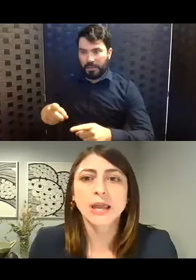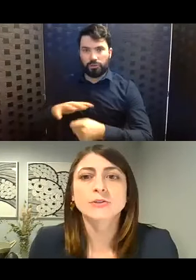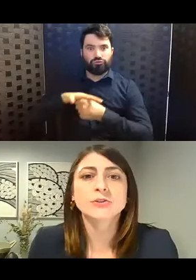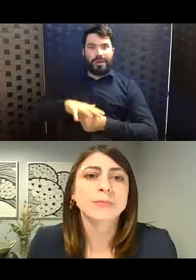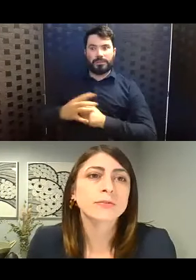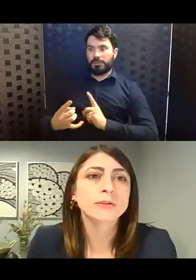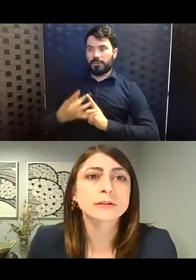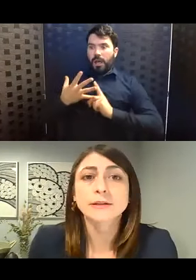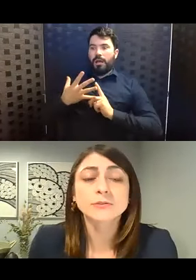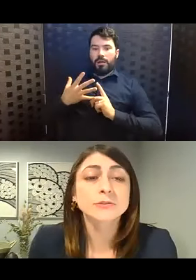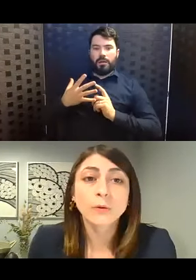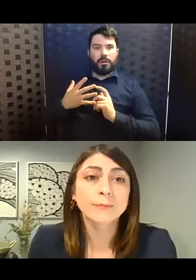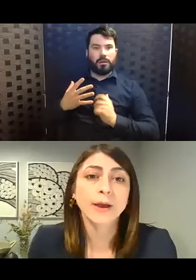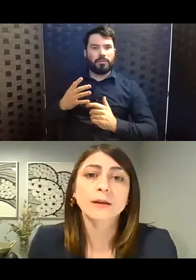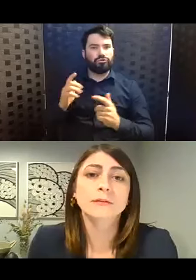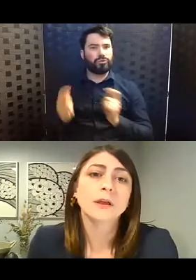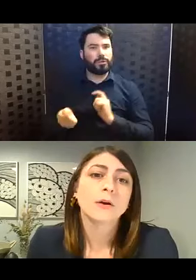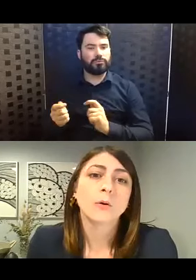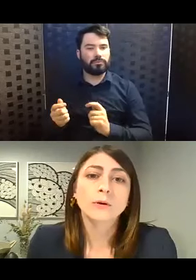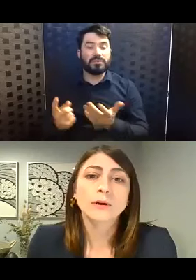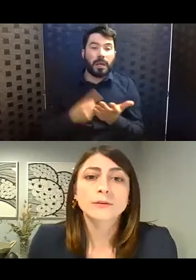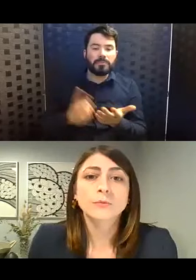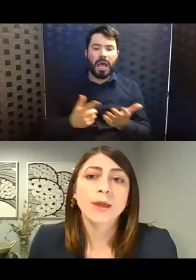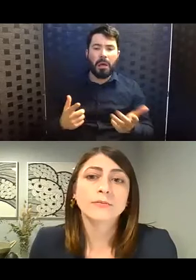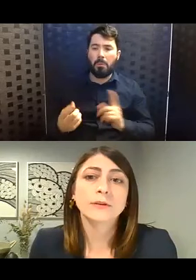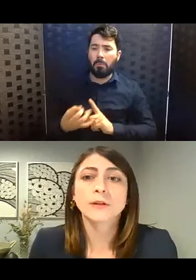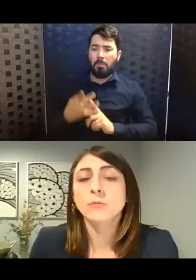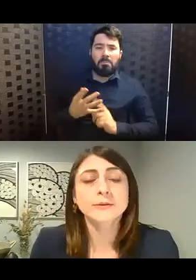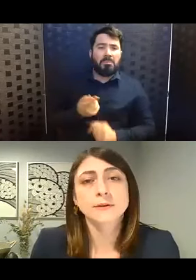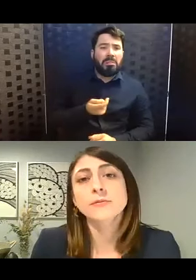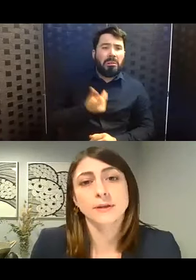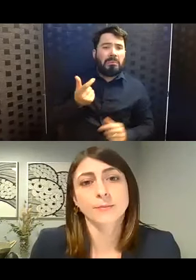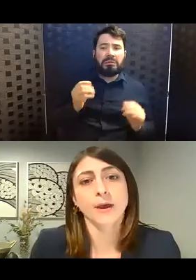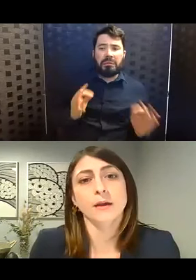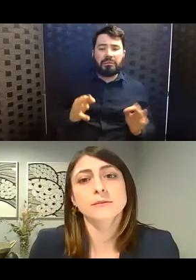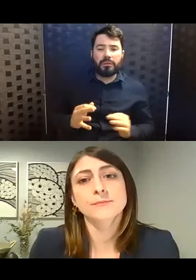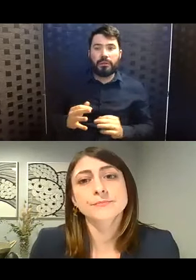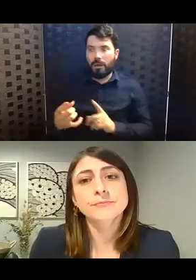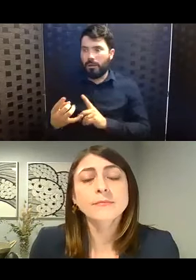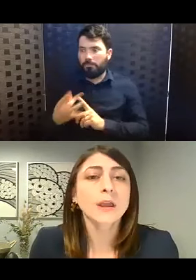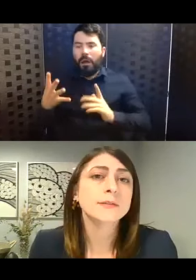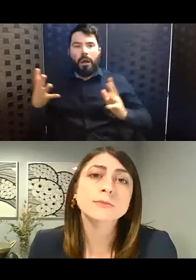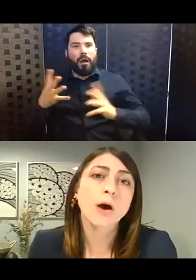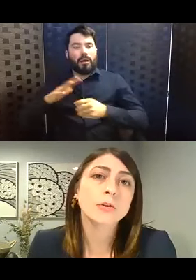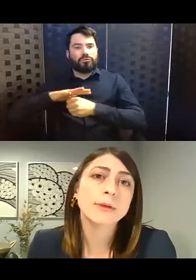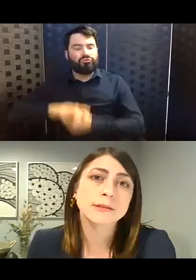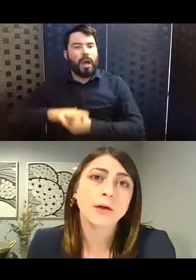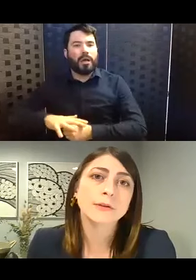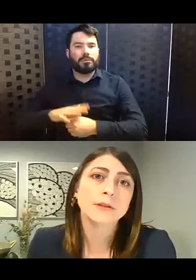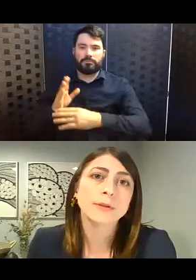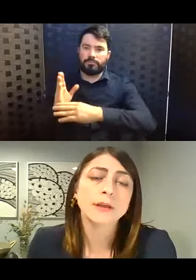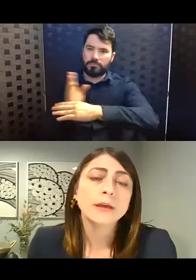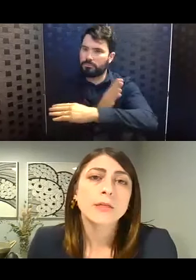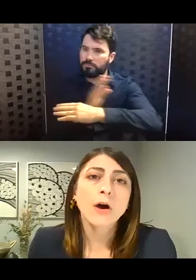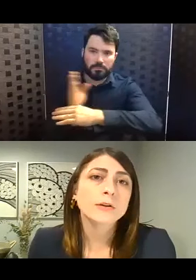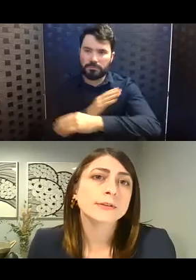or change, you may feel little to no impact, or you may feel a more significant impact. And in this model, mental health